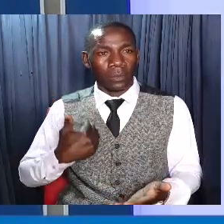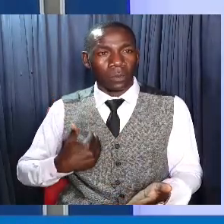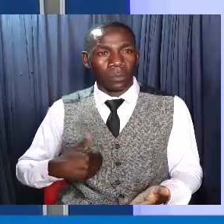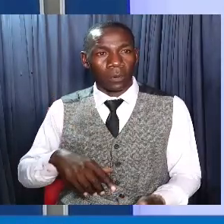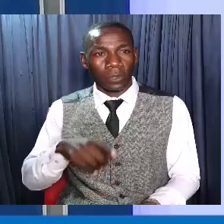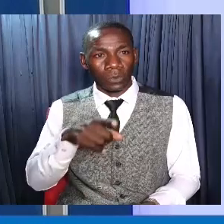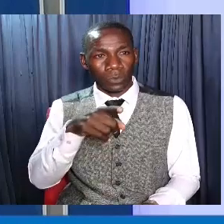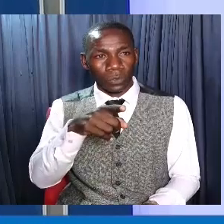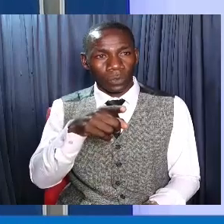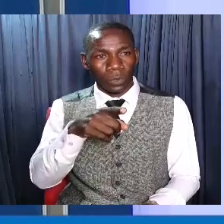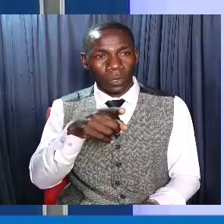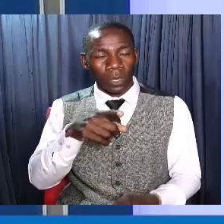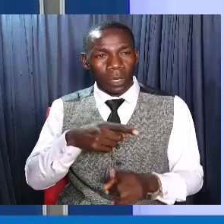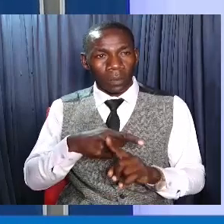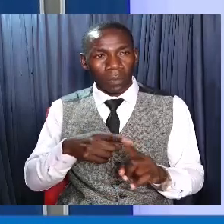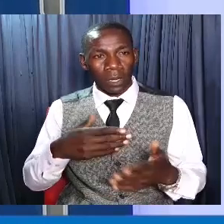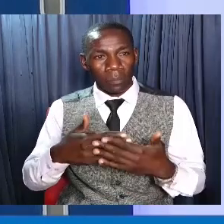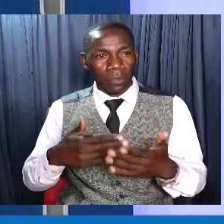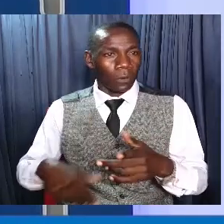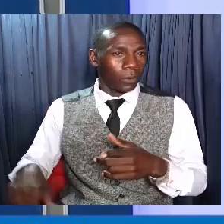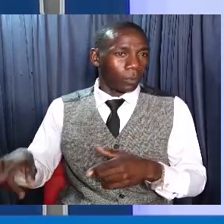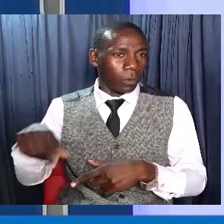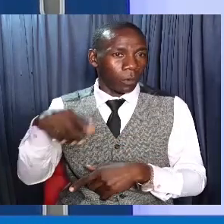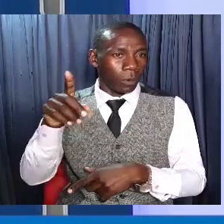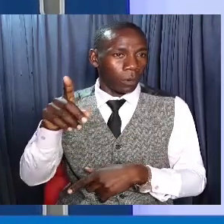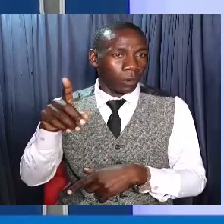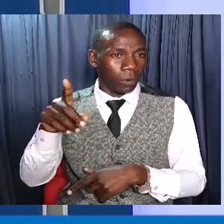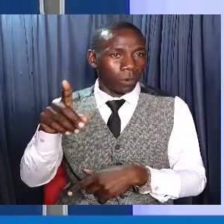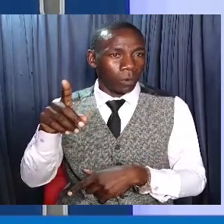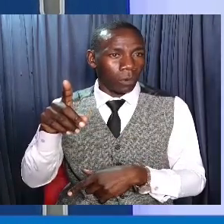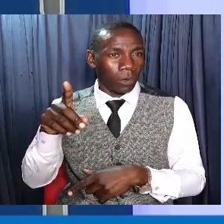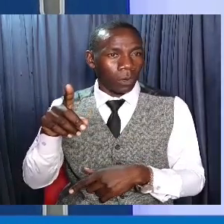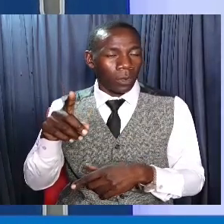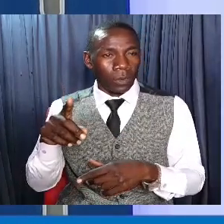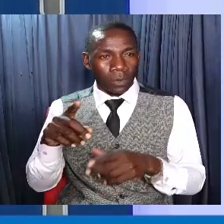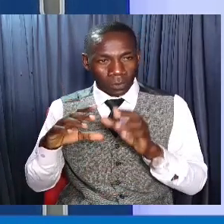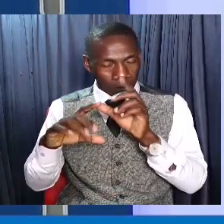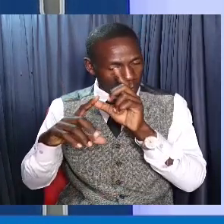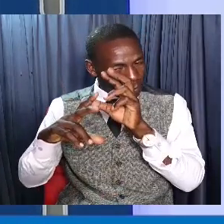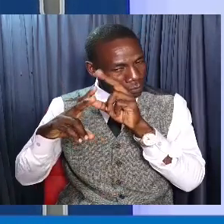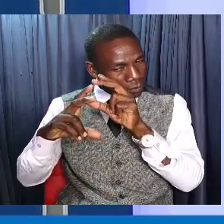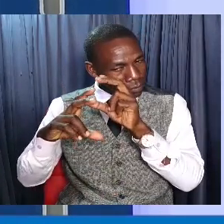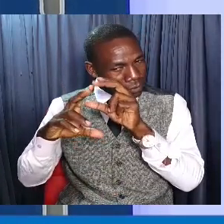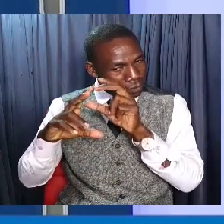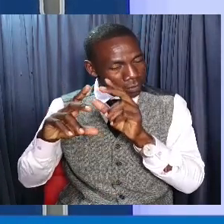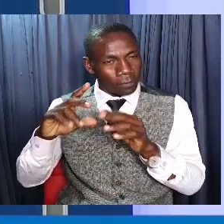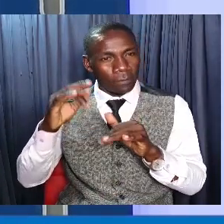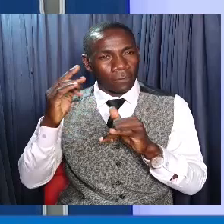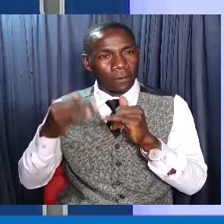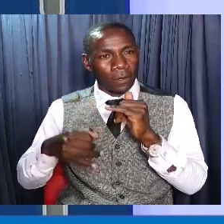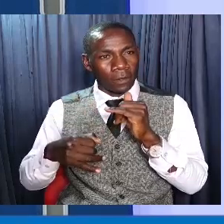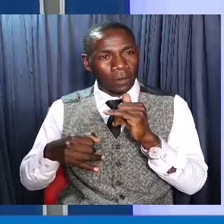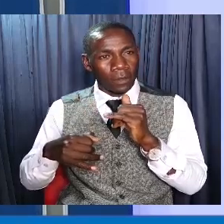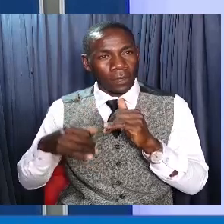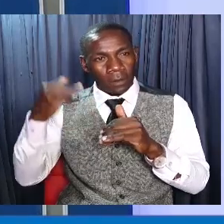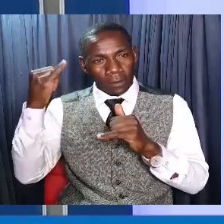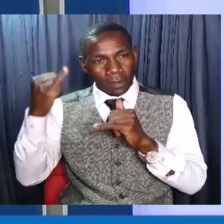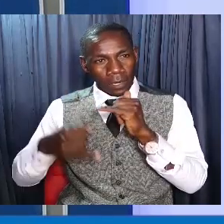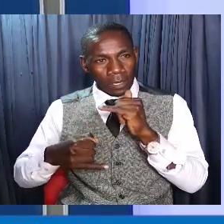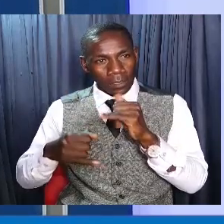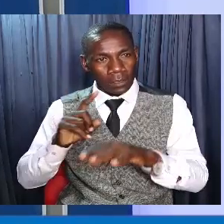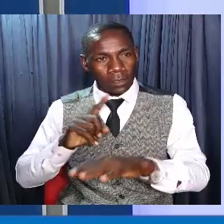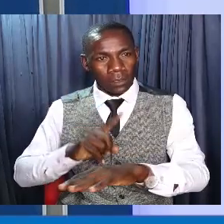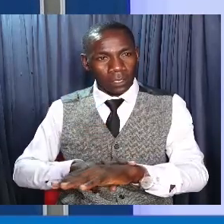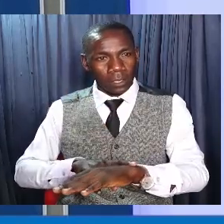back again for operation. Lakini kabla hujaenda. But before you go. Tutakupima sasa. We'll examine you finally. Mara ya mwisho. For the last